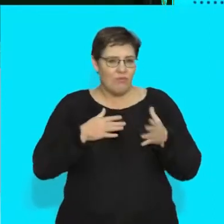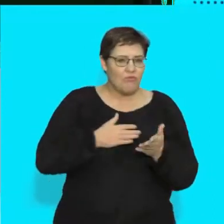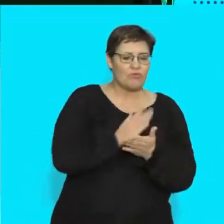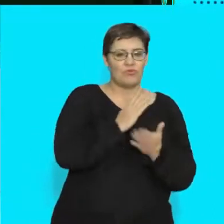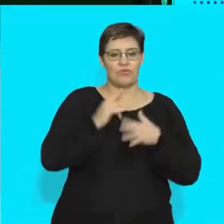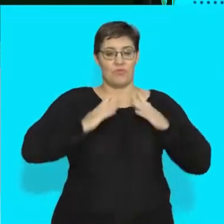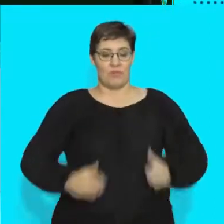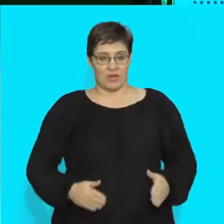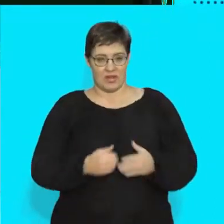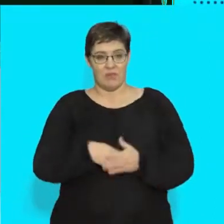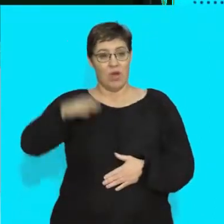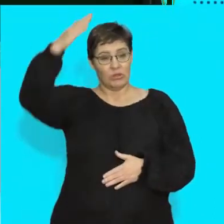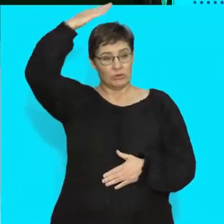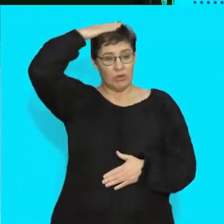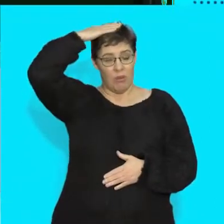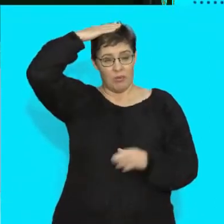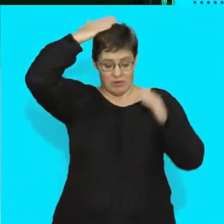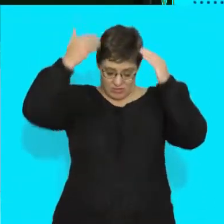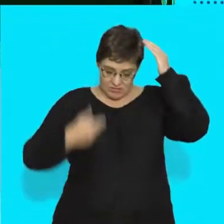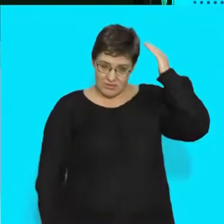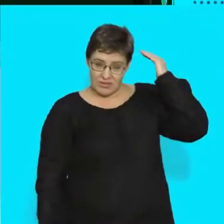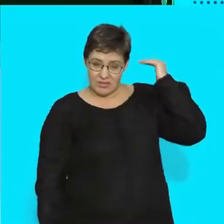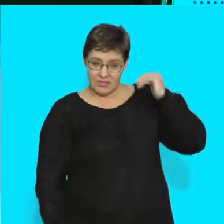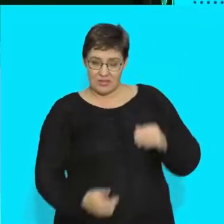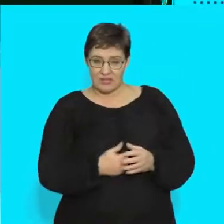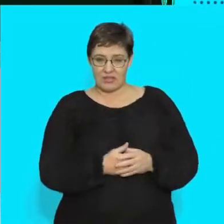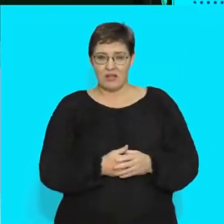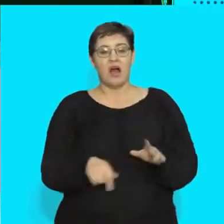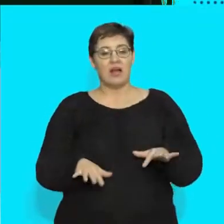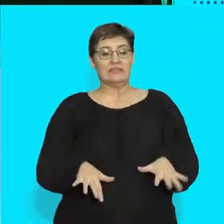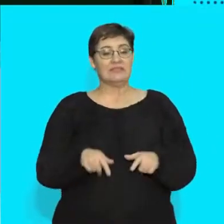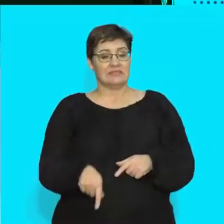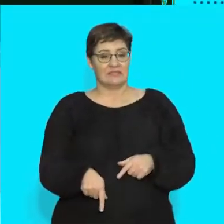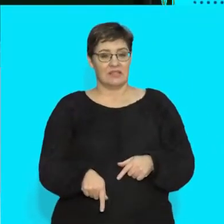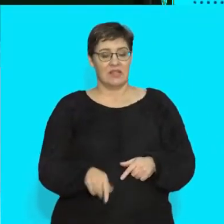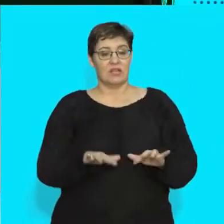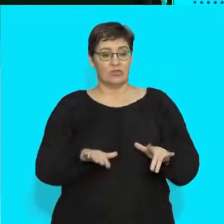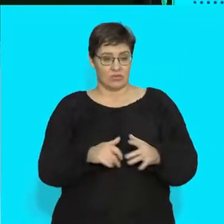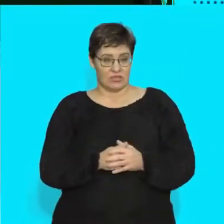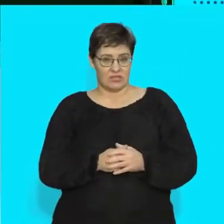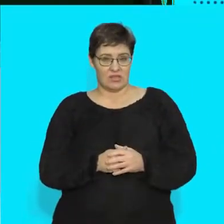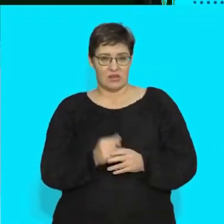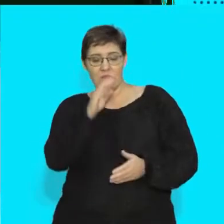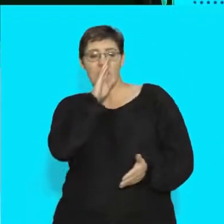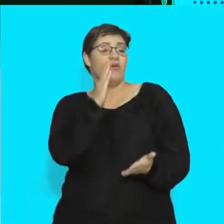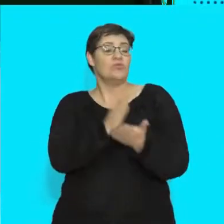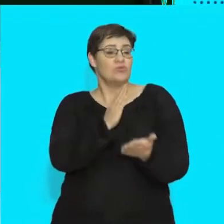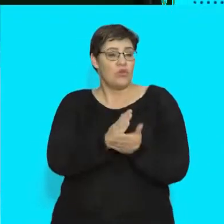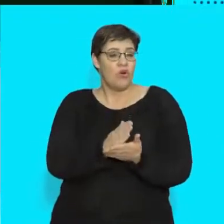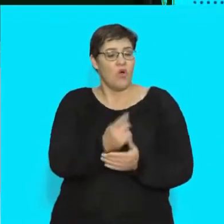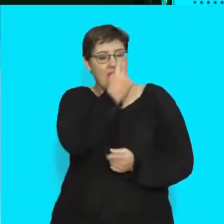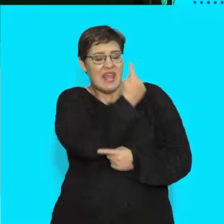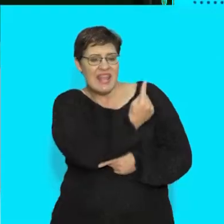we have to get through. Now, I've got top of my head, I've got to the very tiny bit of my toes. I've got to make